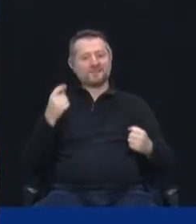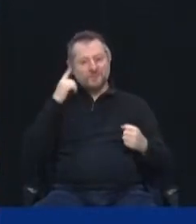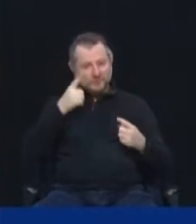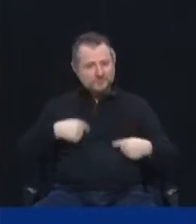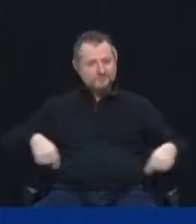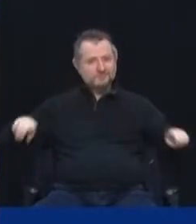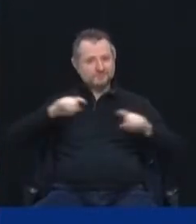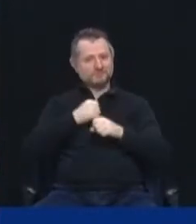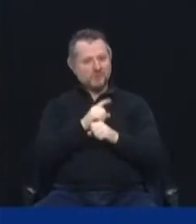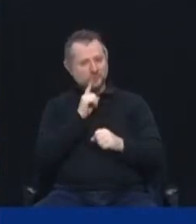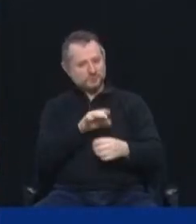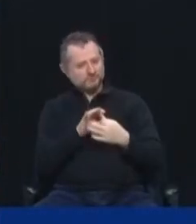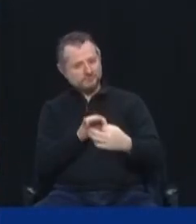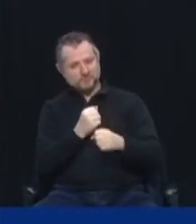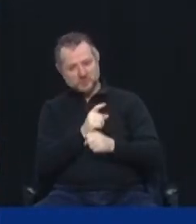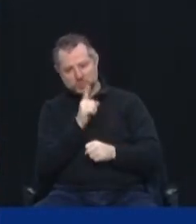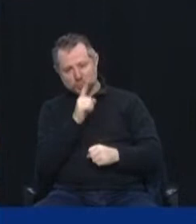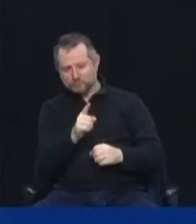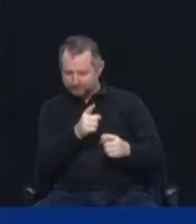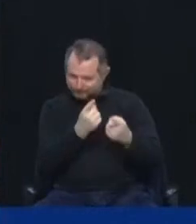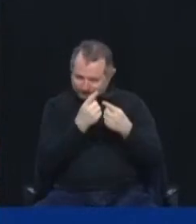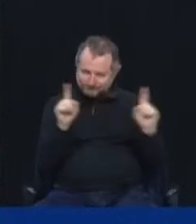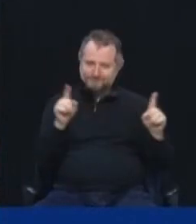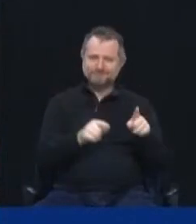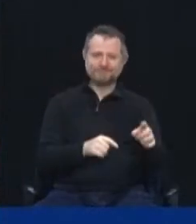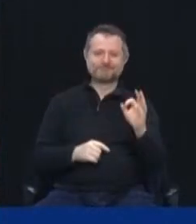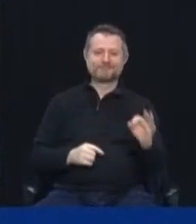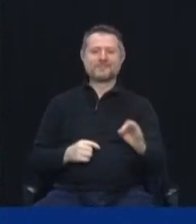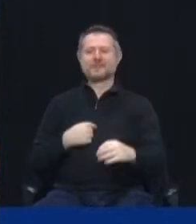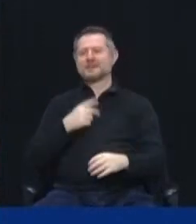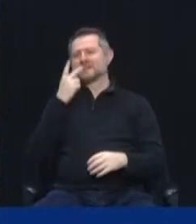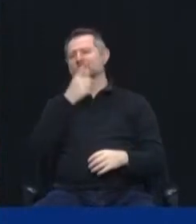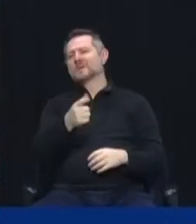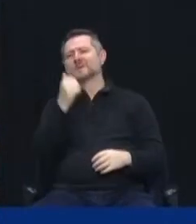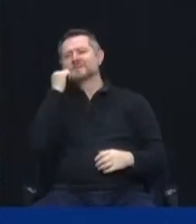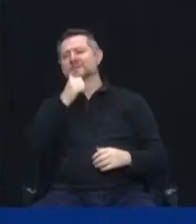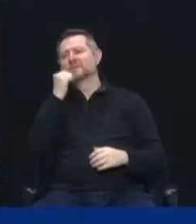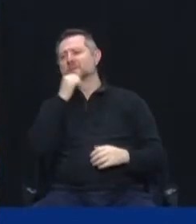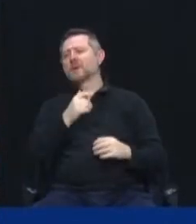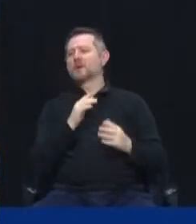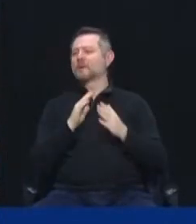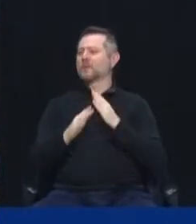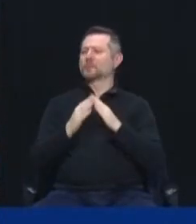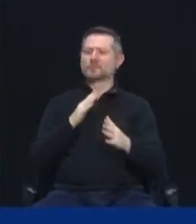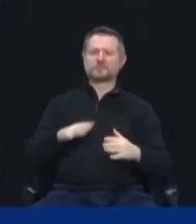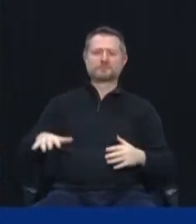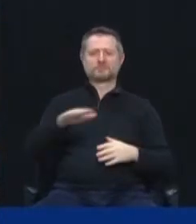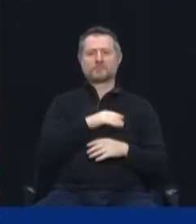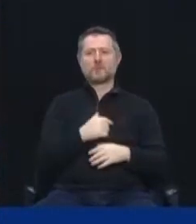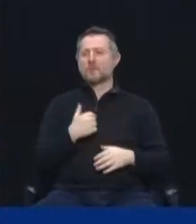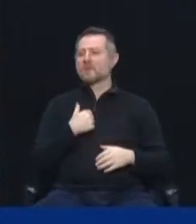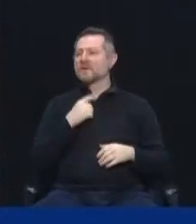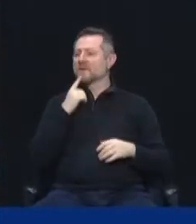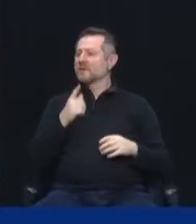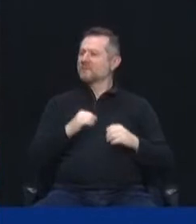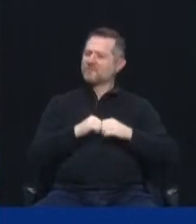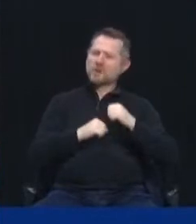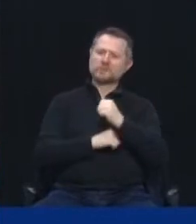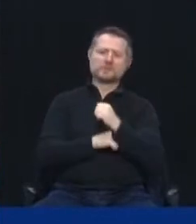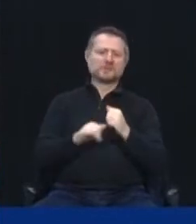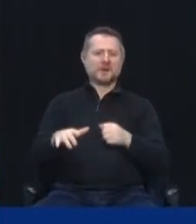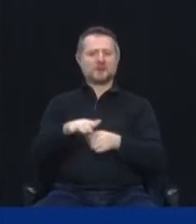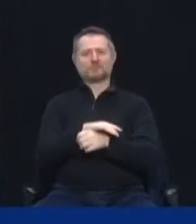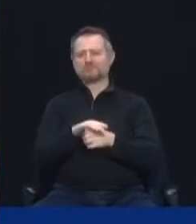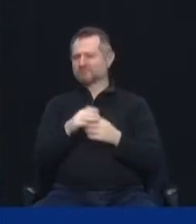exactly that. These are people whose faces we see every day in our communities. They are pillars of our neighborhoods. They nourish our